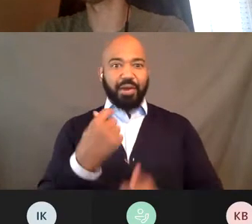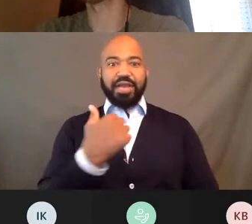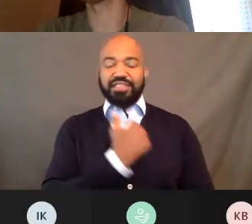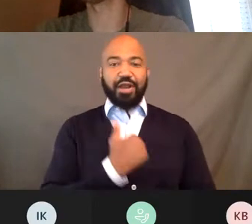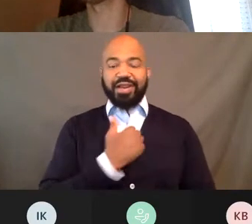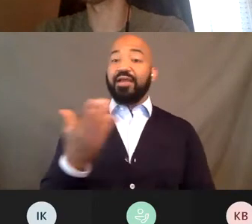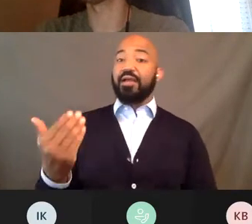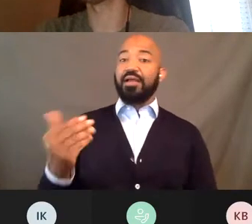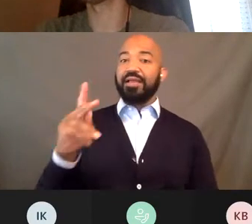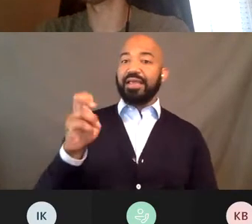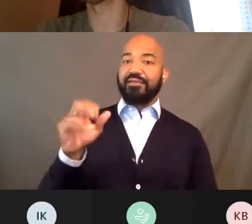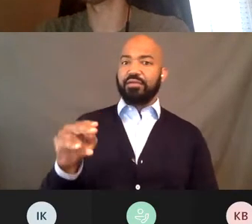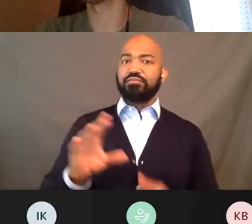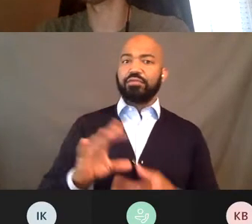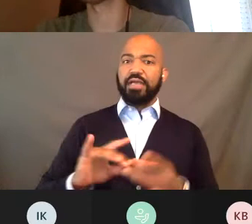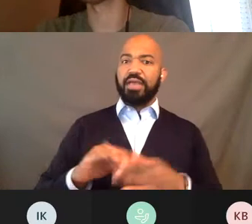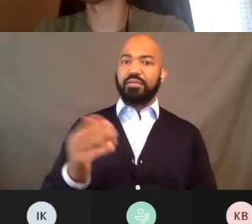got to say?